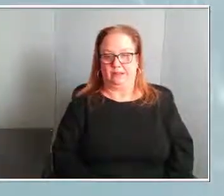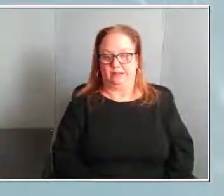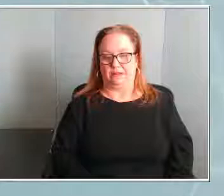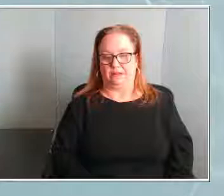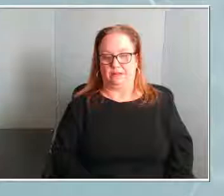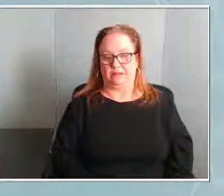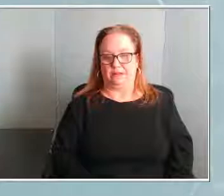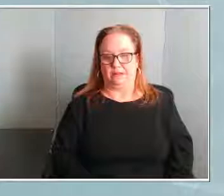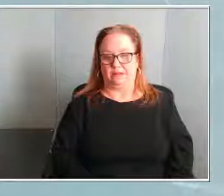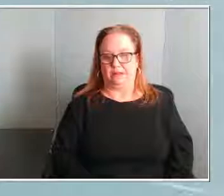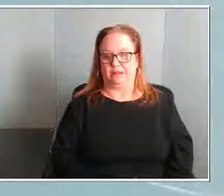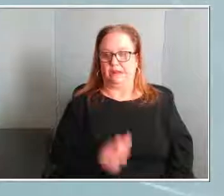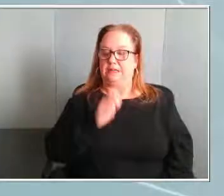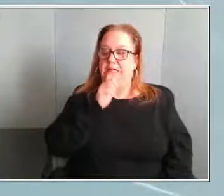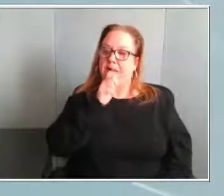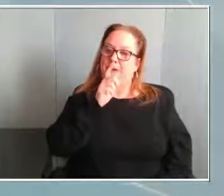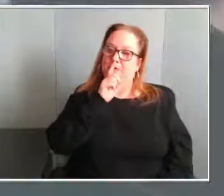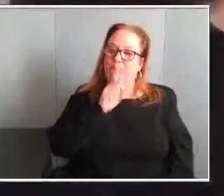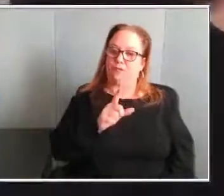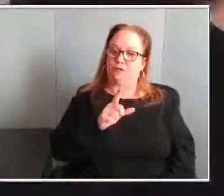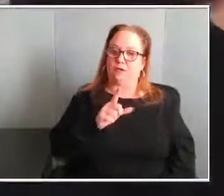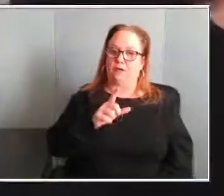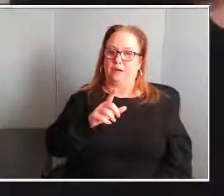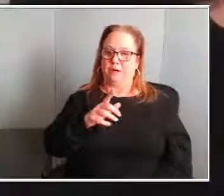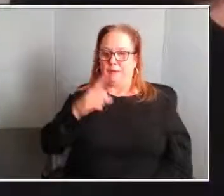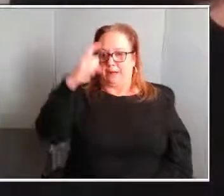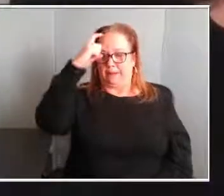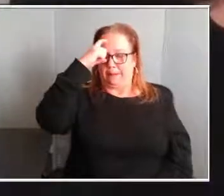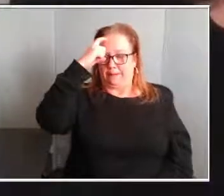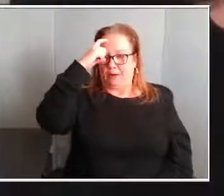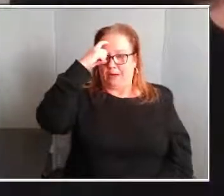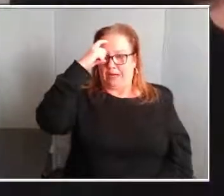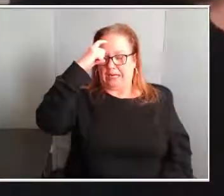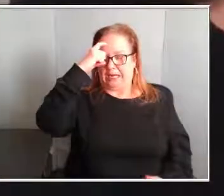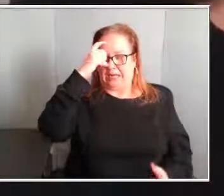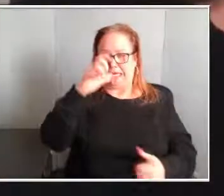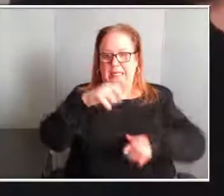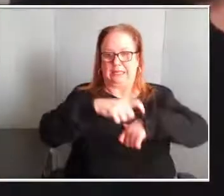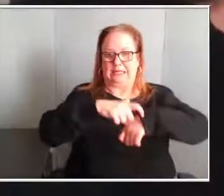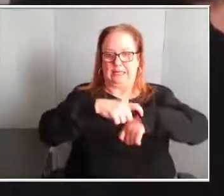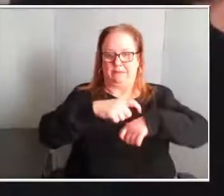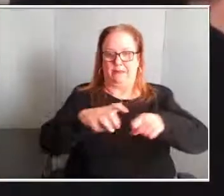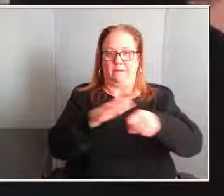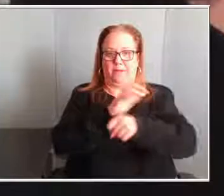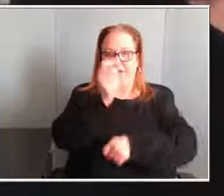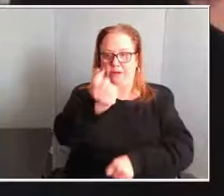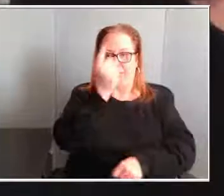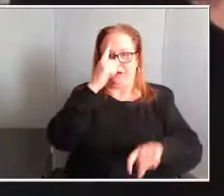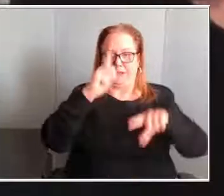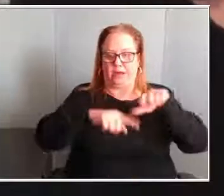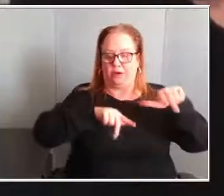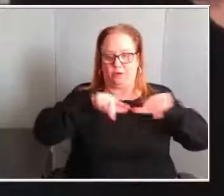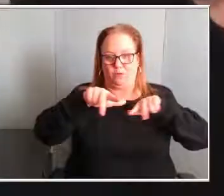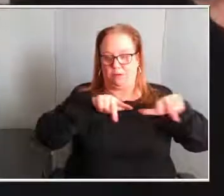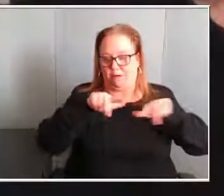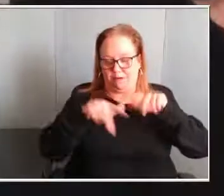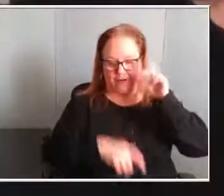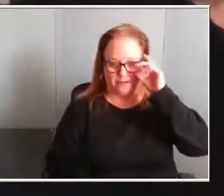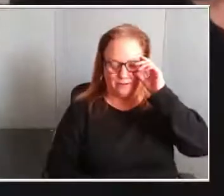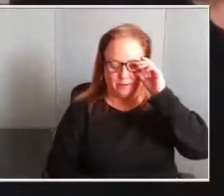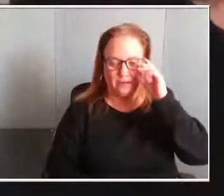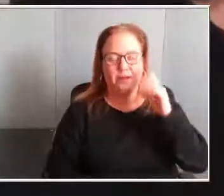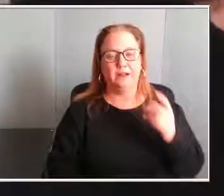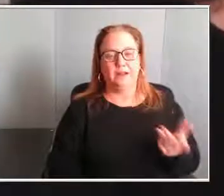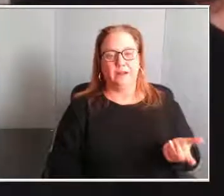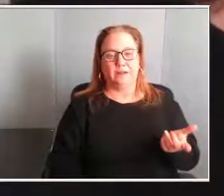I'm not sure my brain at the time fully comprehended that I couldn't walk. I